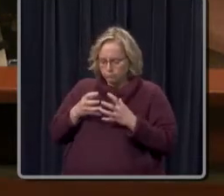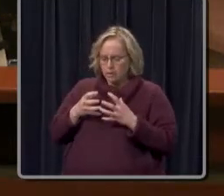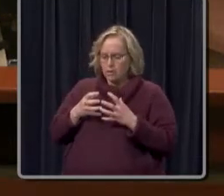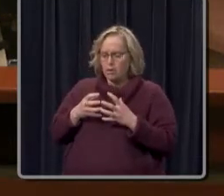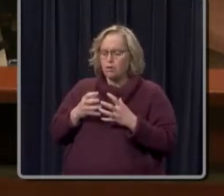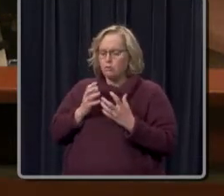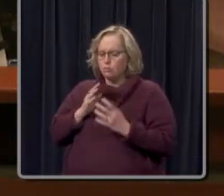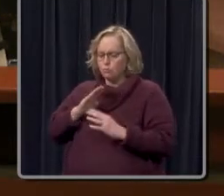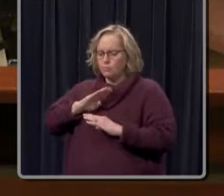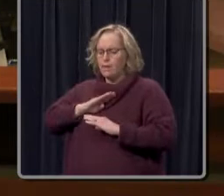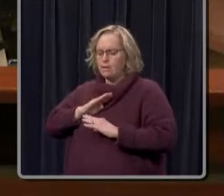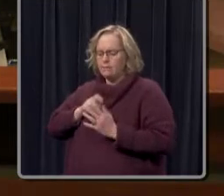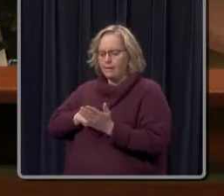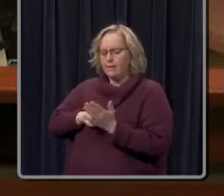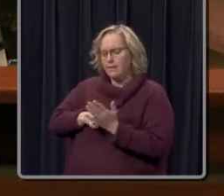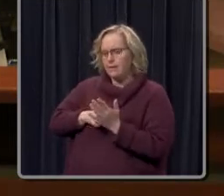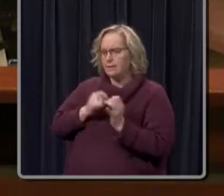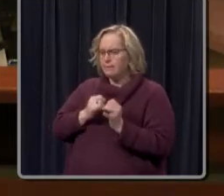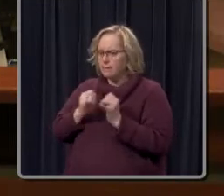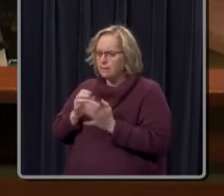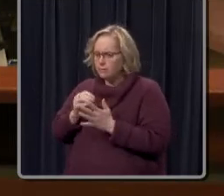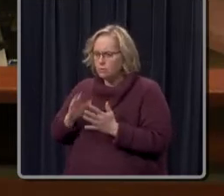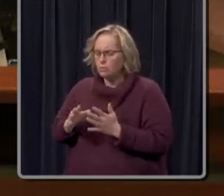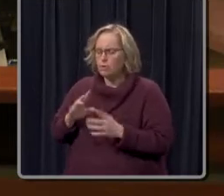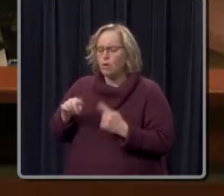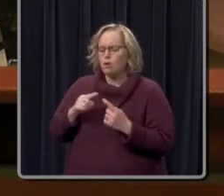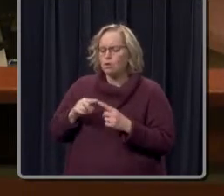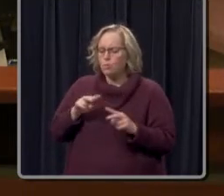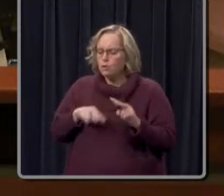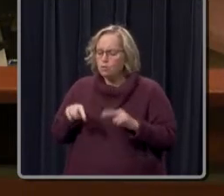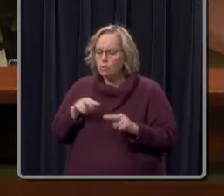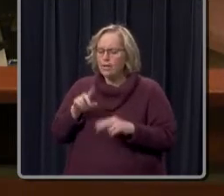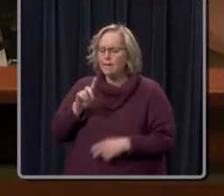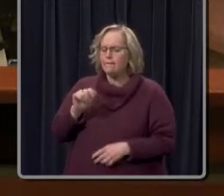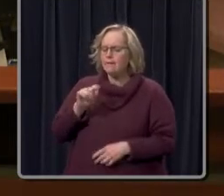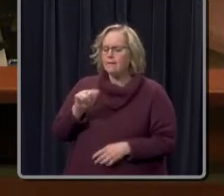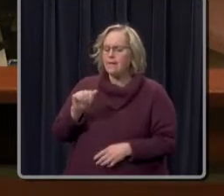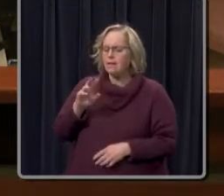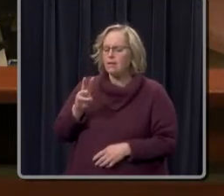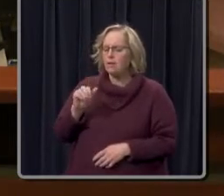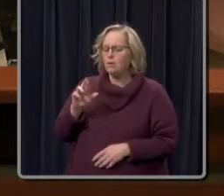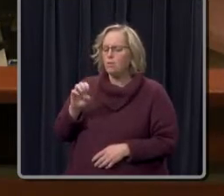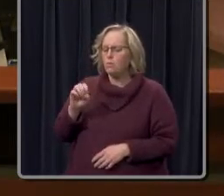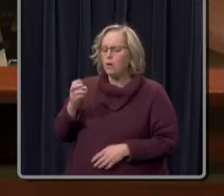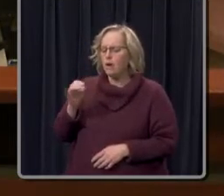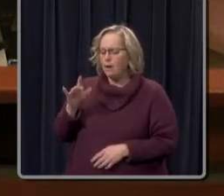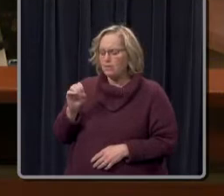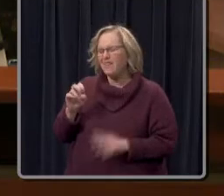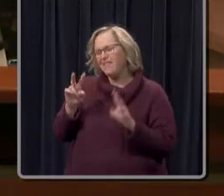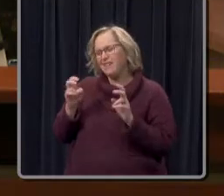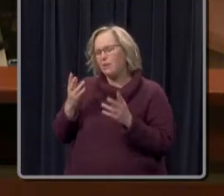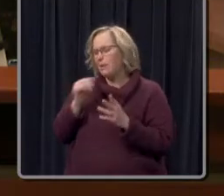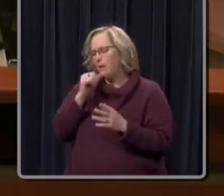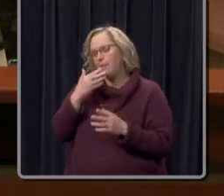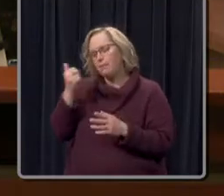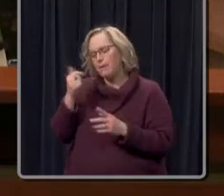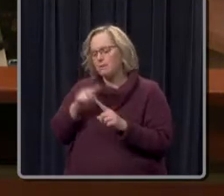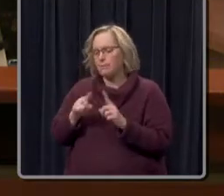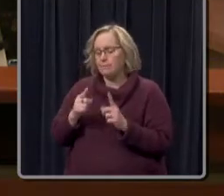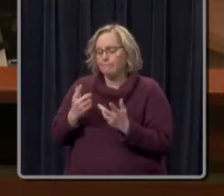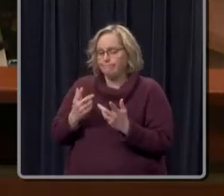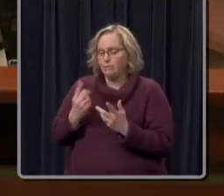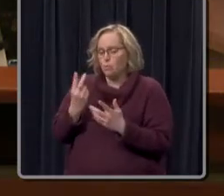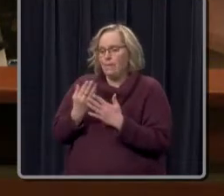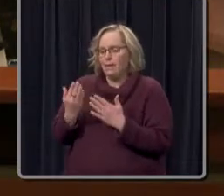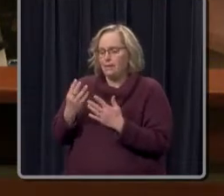students. So really, when you look at this data warehouse, and the title might not be great, to be honest with you, but that's what it's recognized as in the industry.